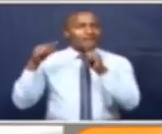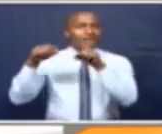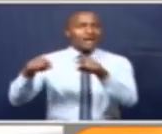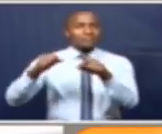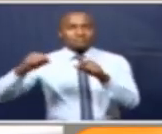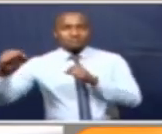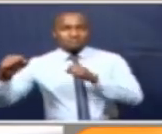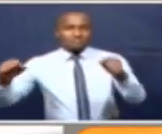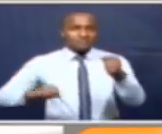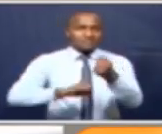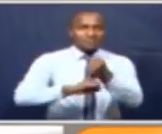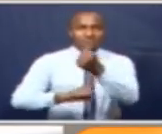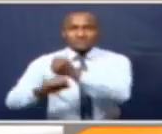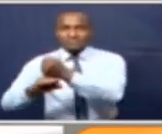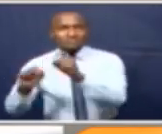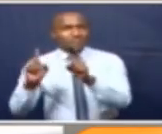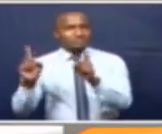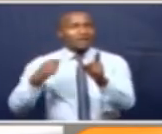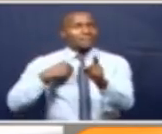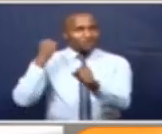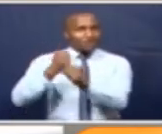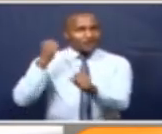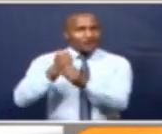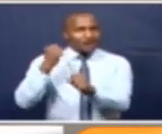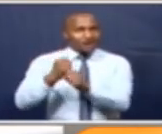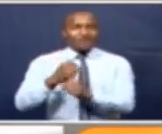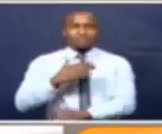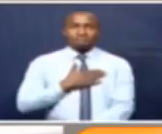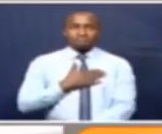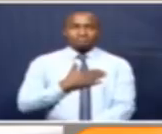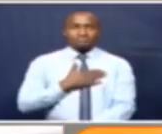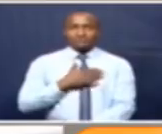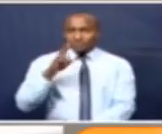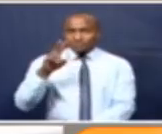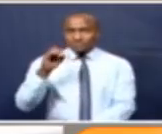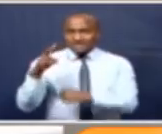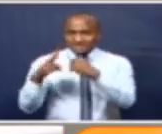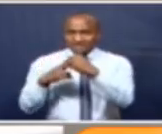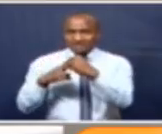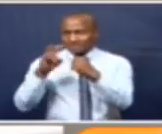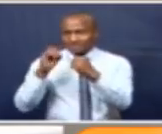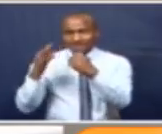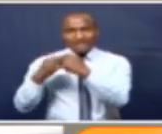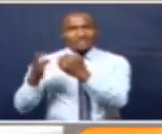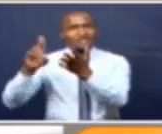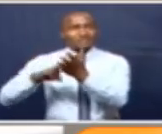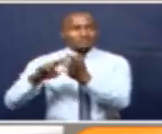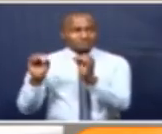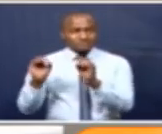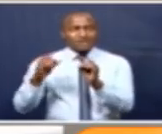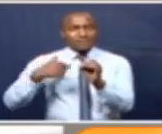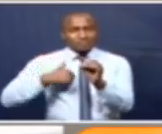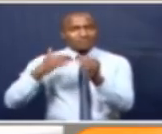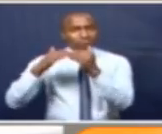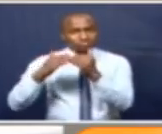came there to do my job, to try and avert the 2007-2008 situation. And I will continue being such